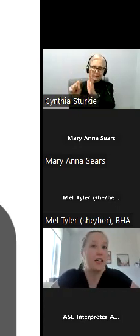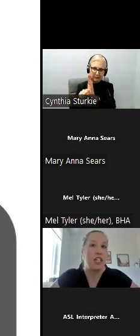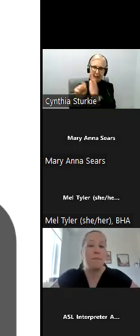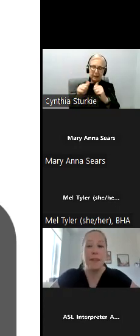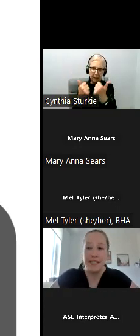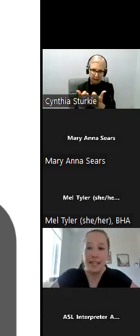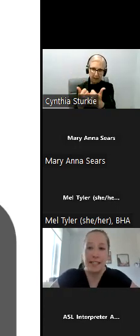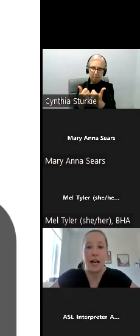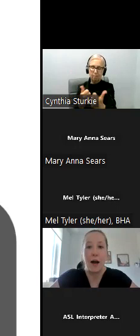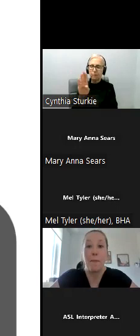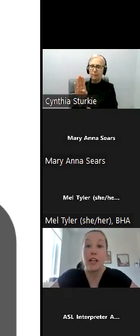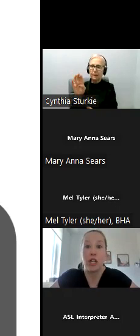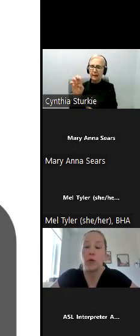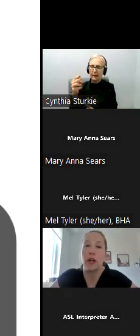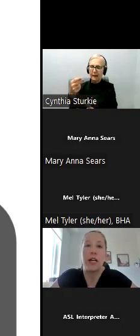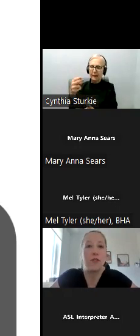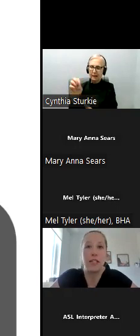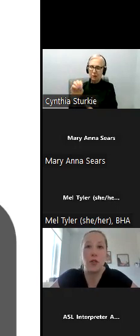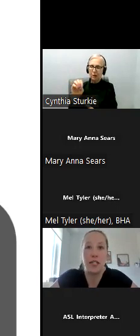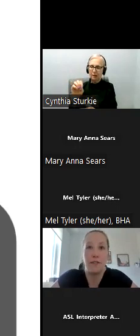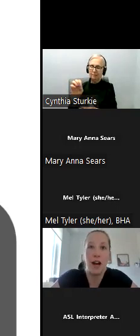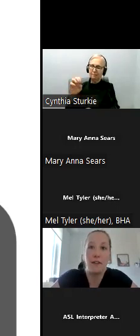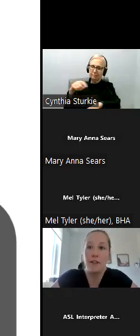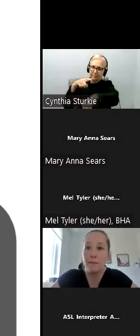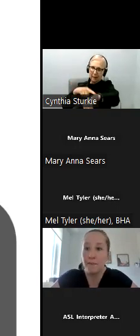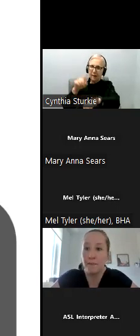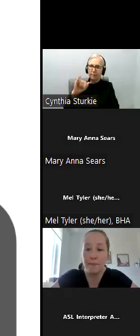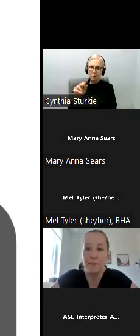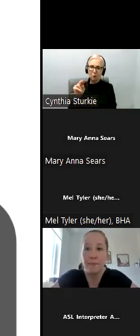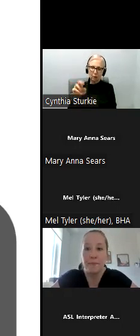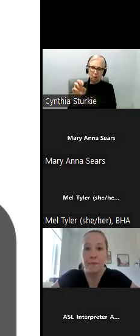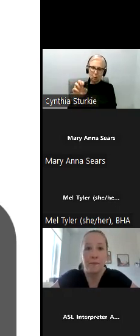the BHE business by January of 2025.